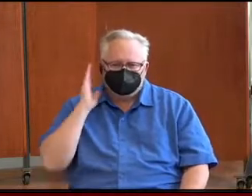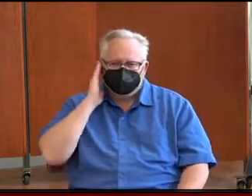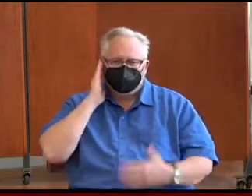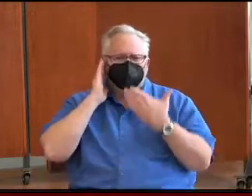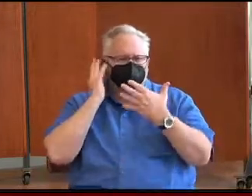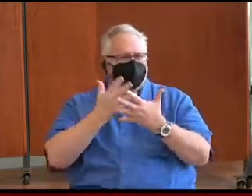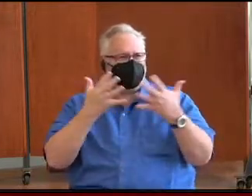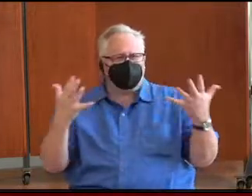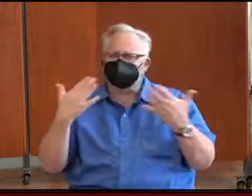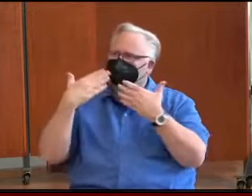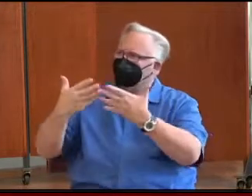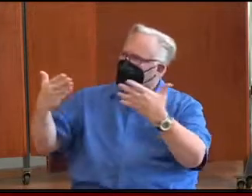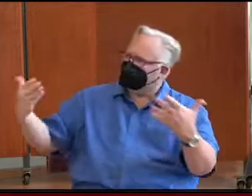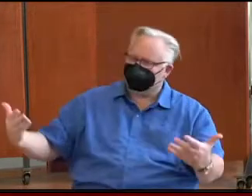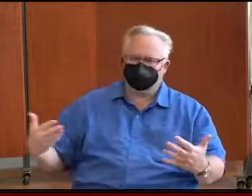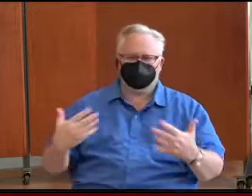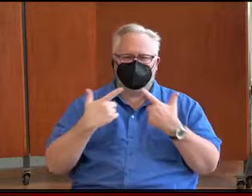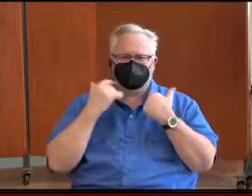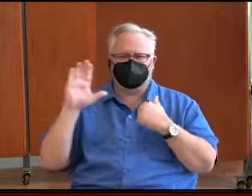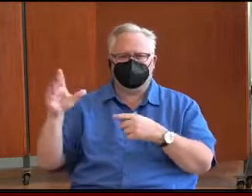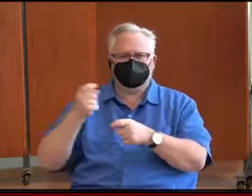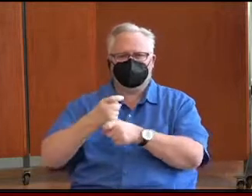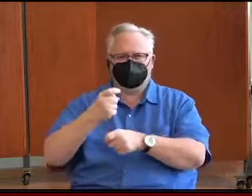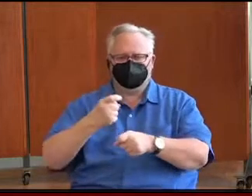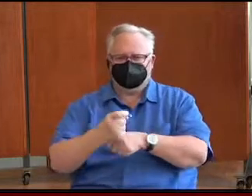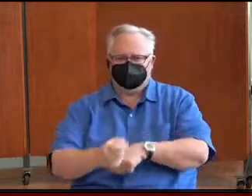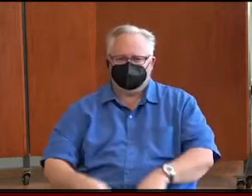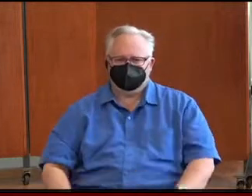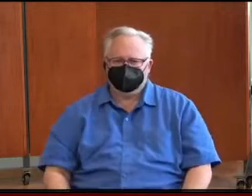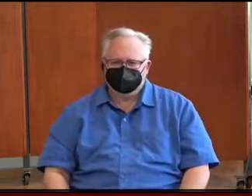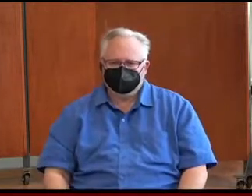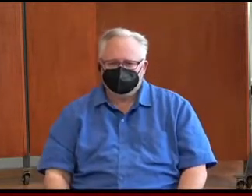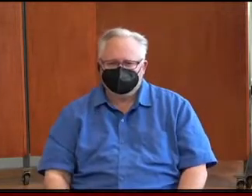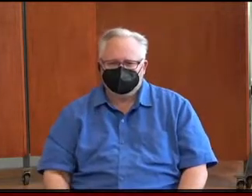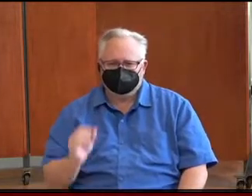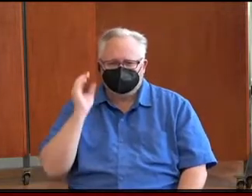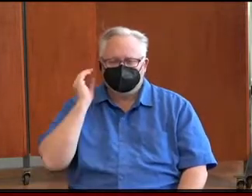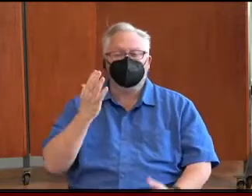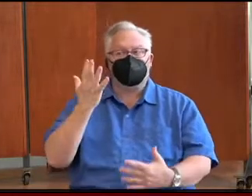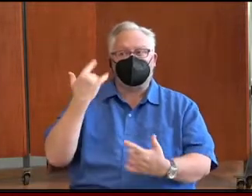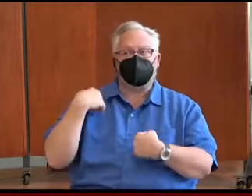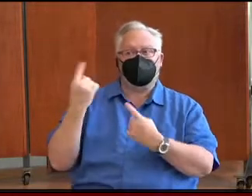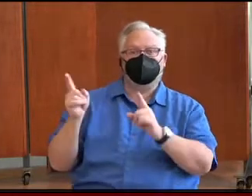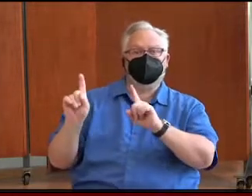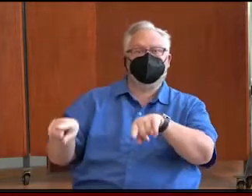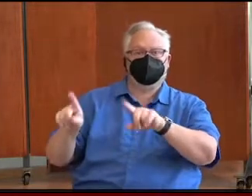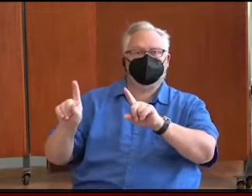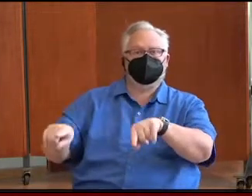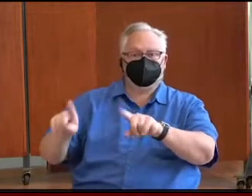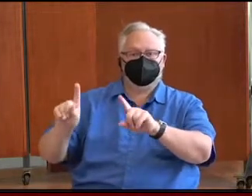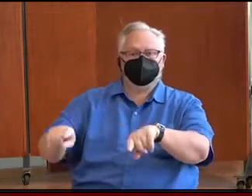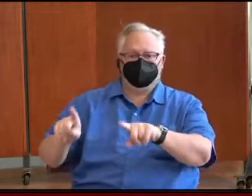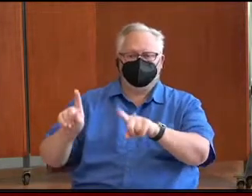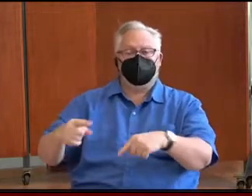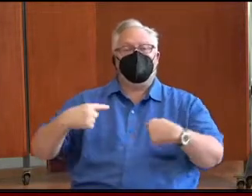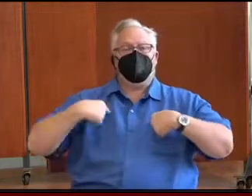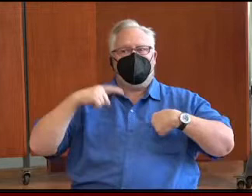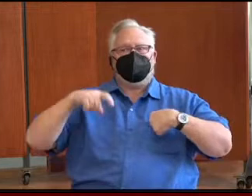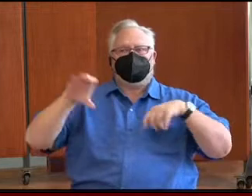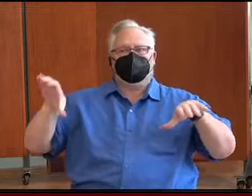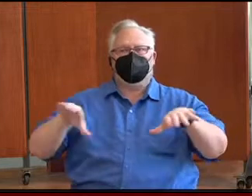Thank you very much. Yeah. And that's why I've been coming so far, because because I also need something to do.